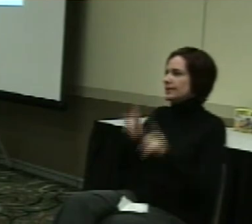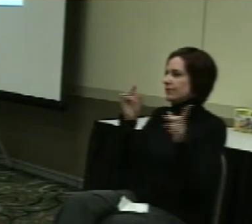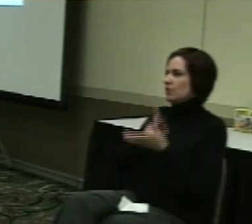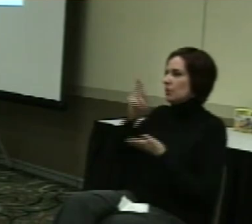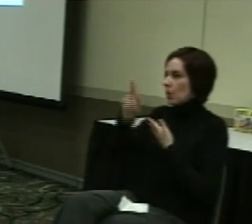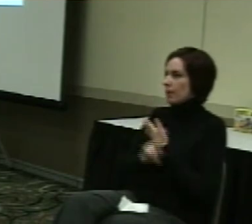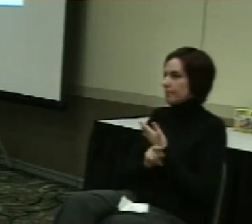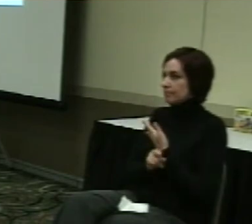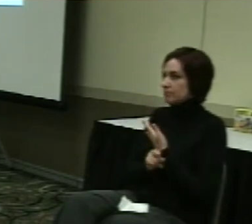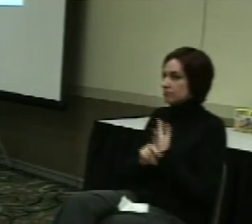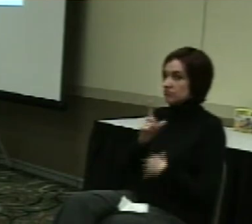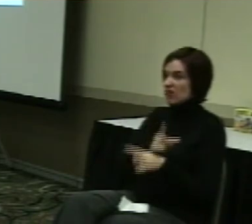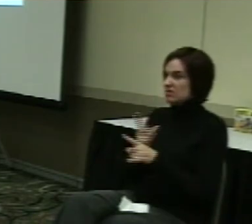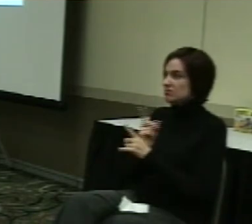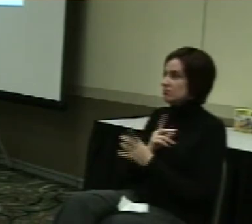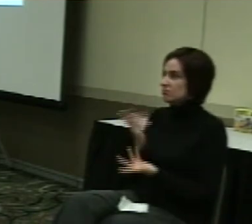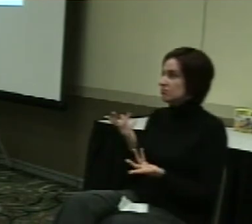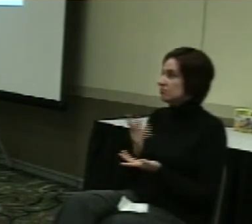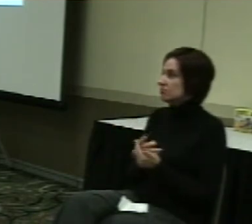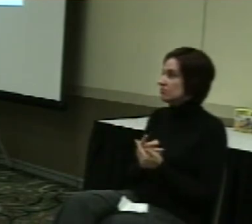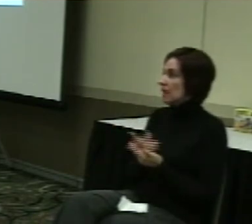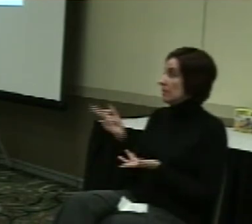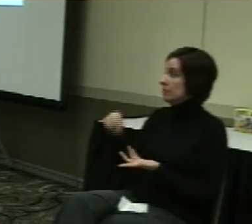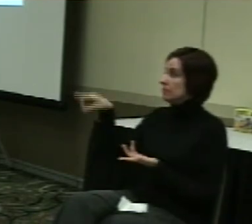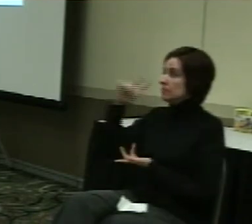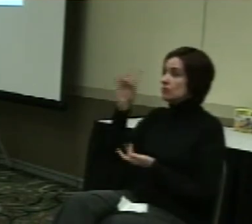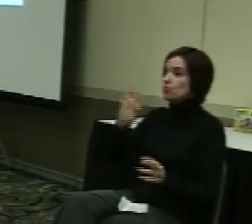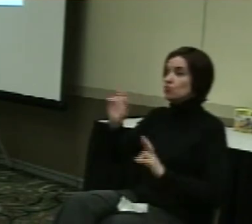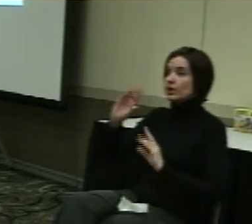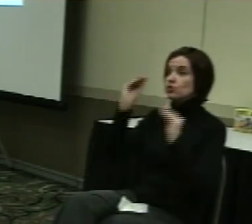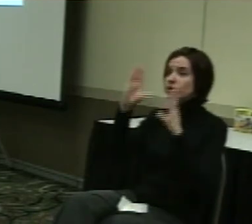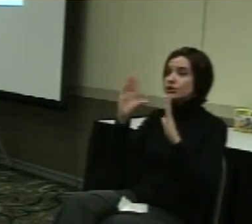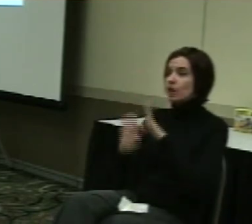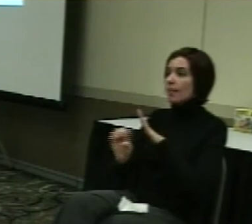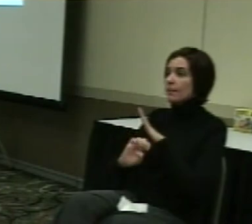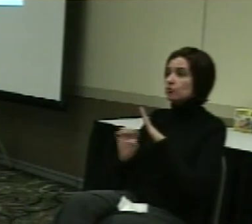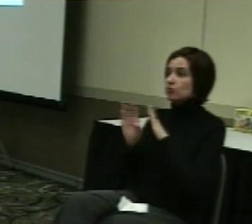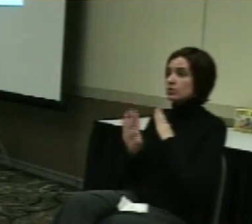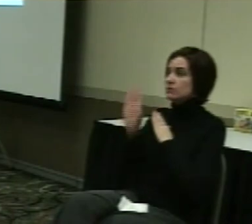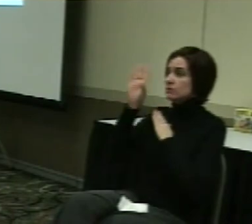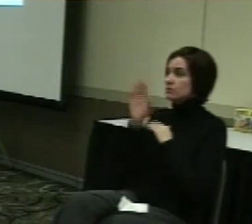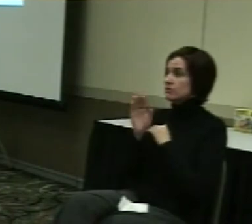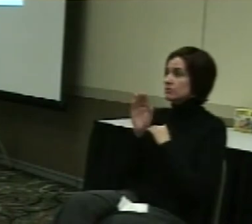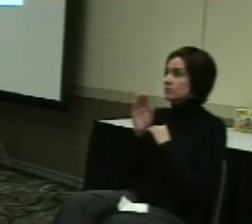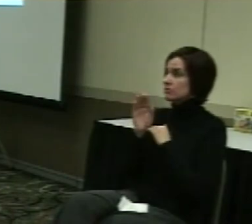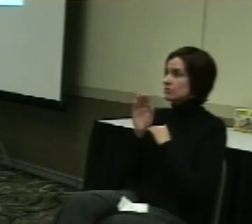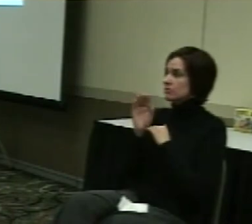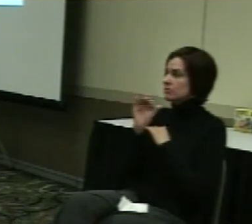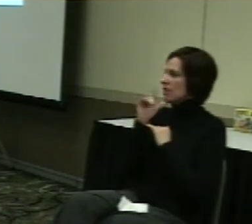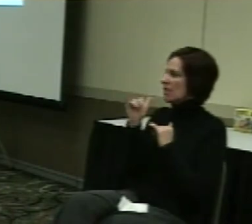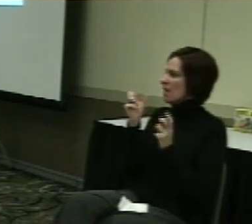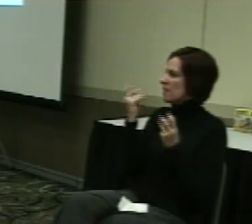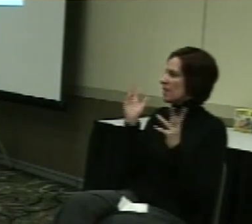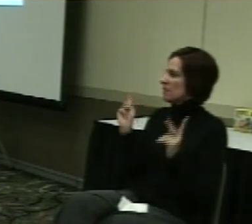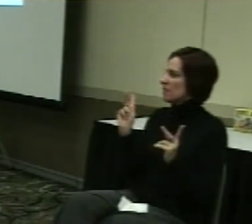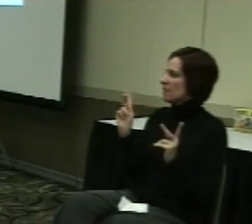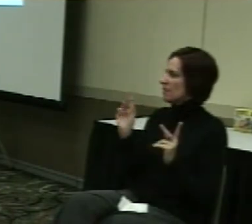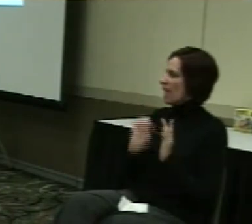program. Don't we know that? Who among you are prepared to teach elementary level? I guess we don't have too many people like that, do